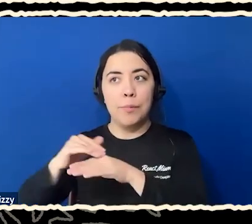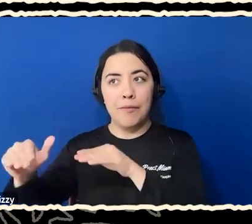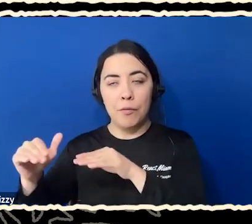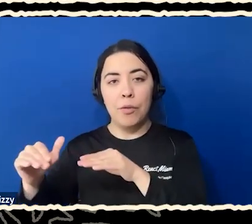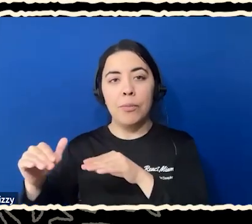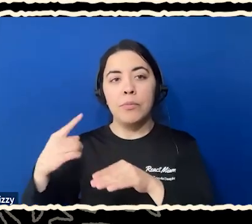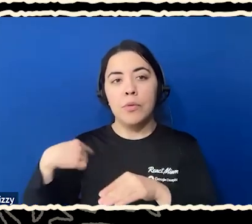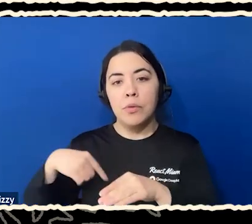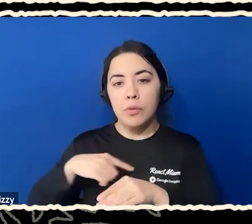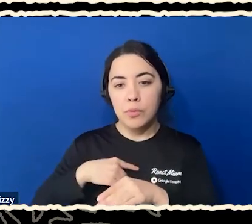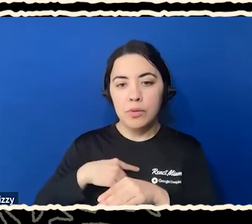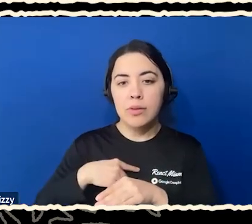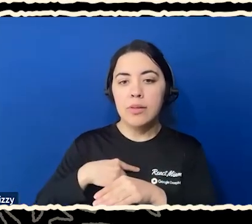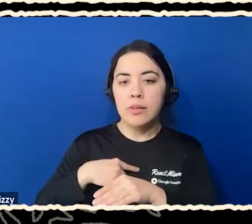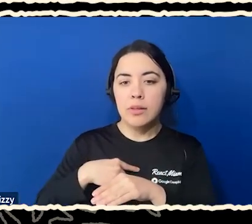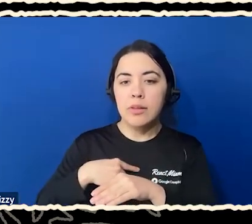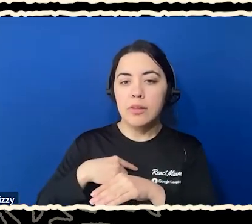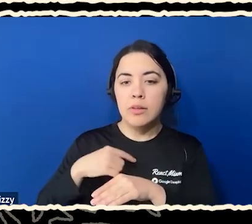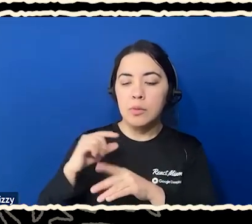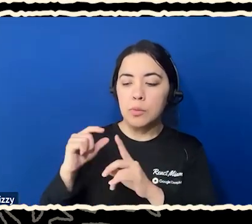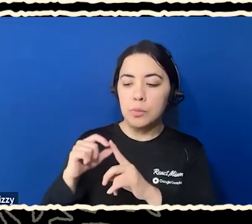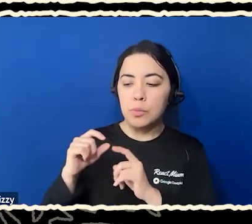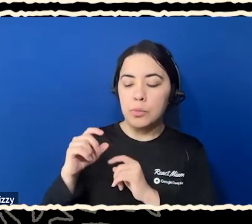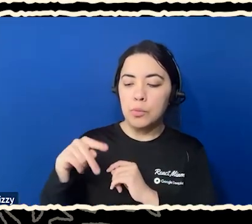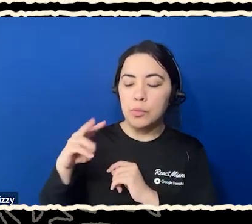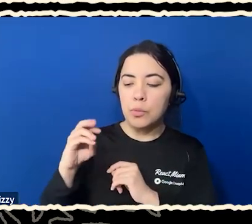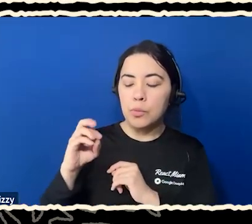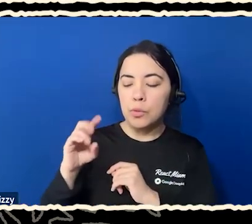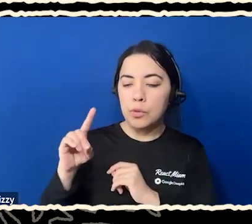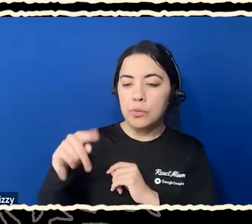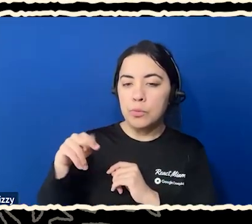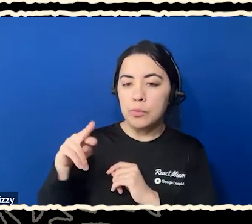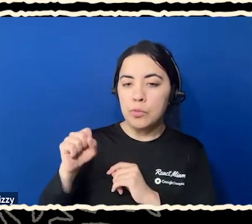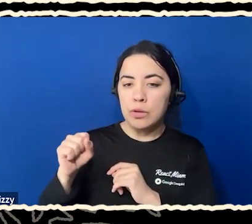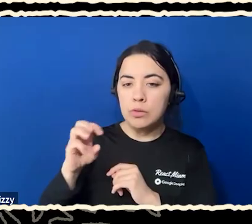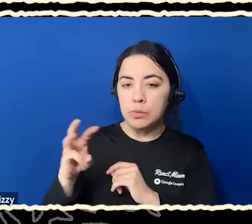their WordPress websites and their landing pages.